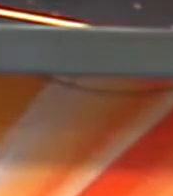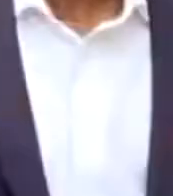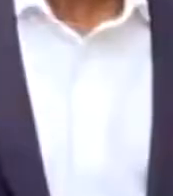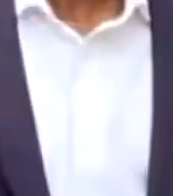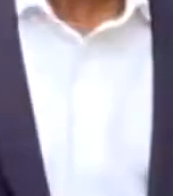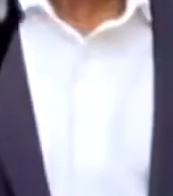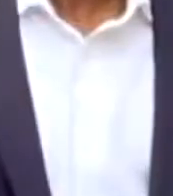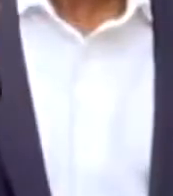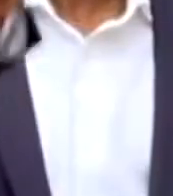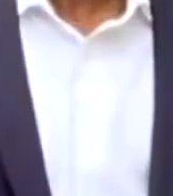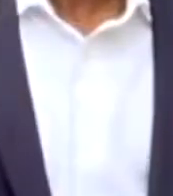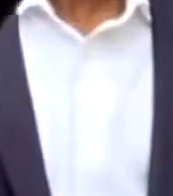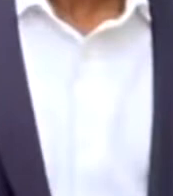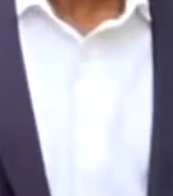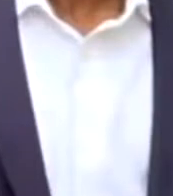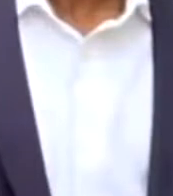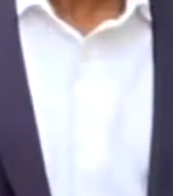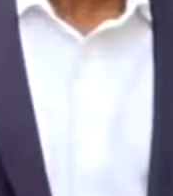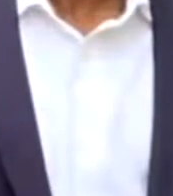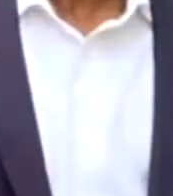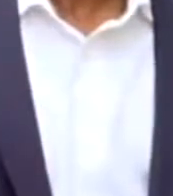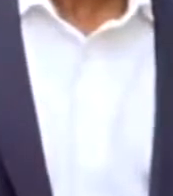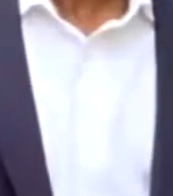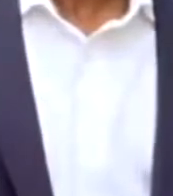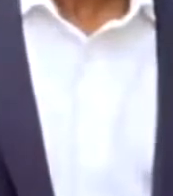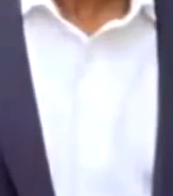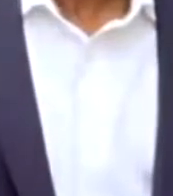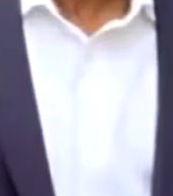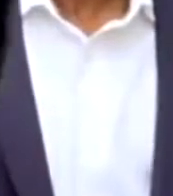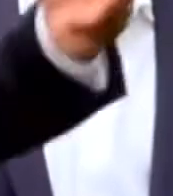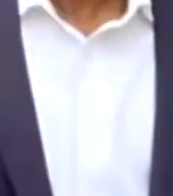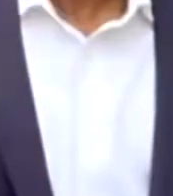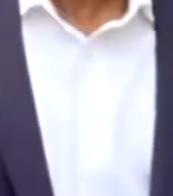Doing that such that any quacks from Cuba or any quacks from anywhere,